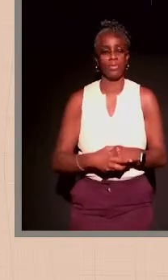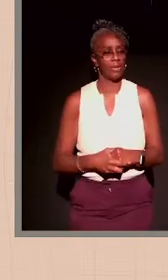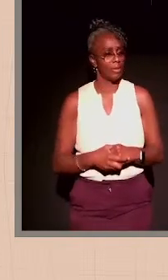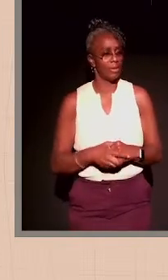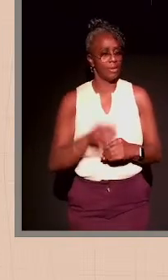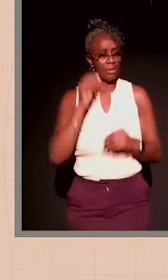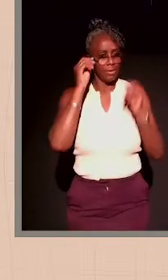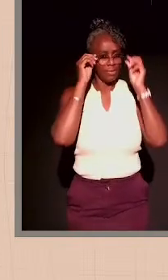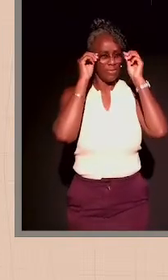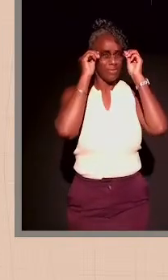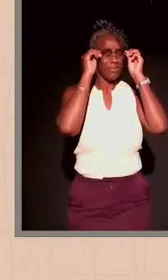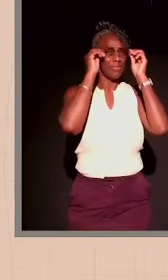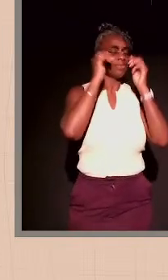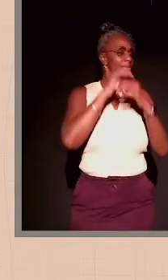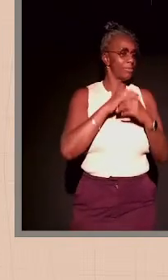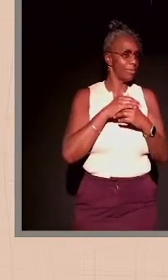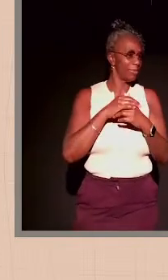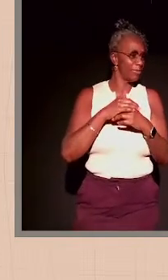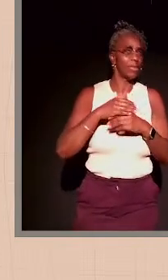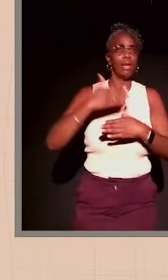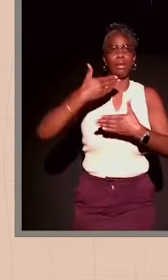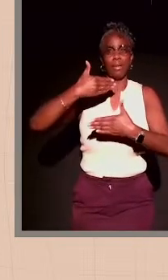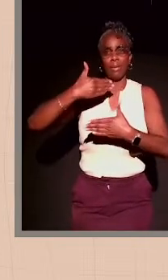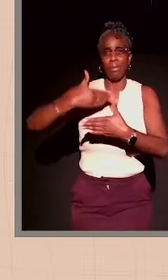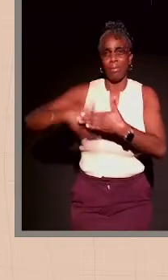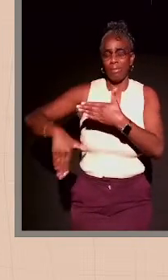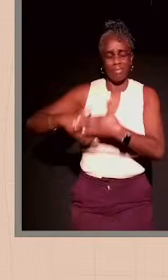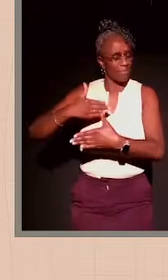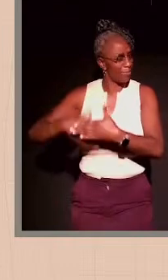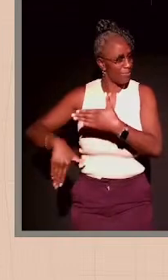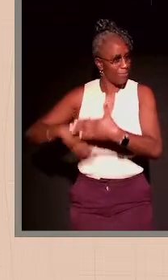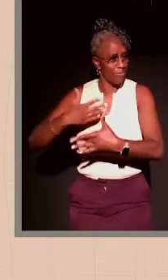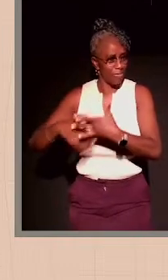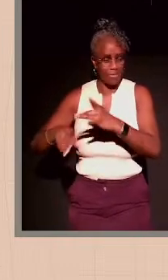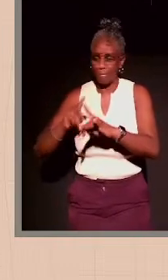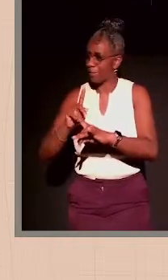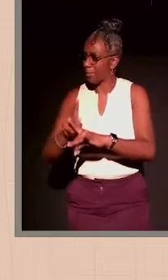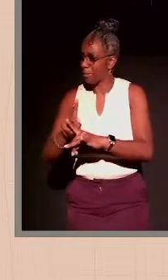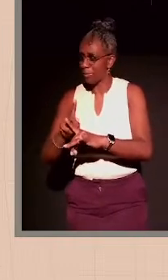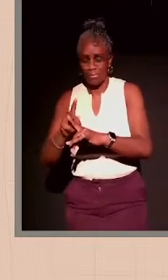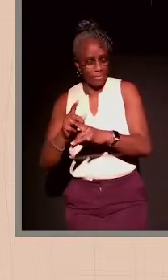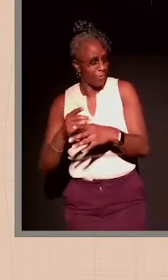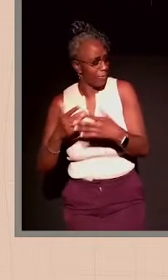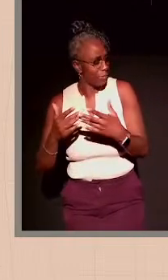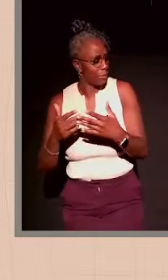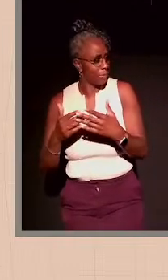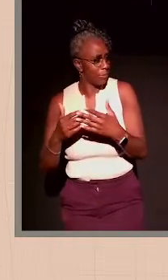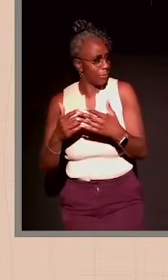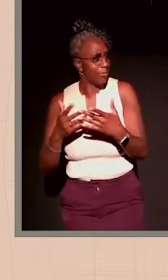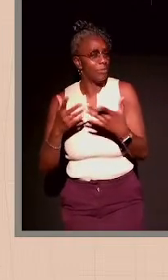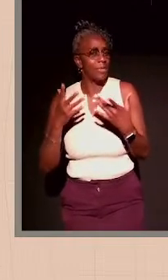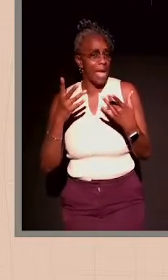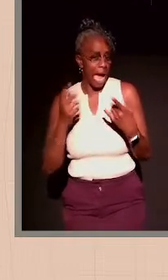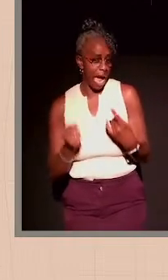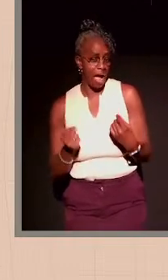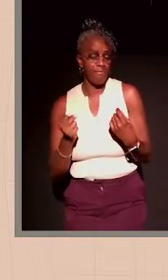Now, my background has always involved music in some form or another, but I have